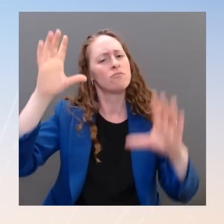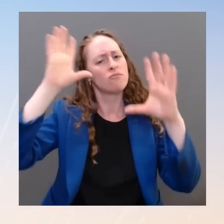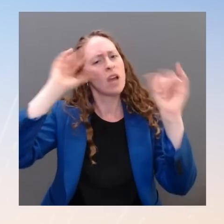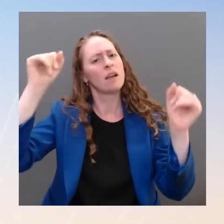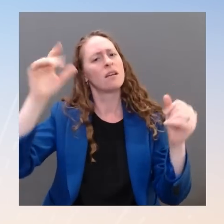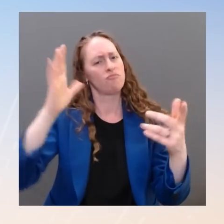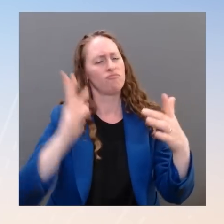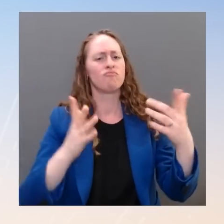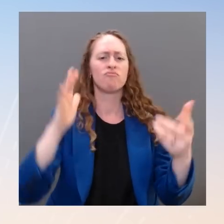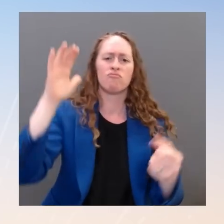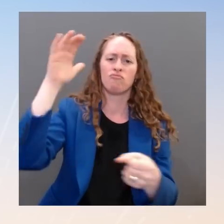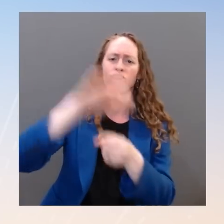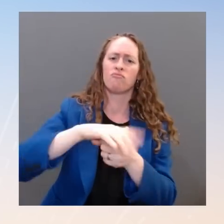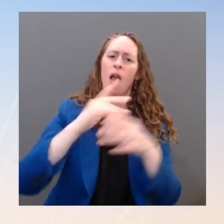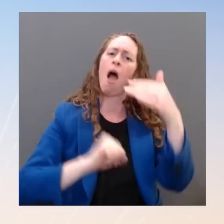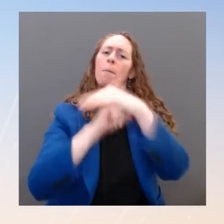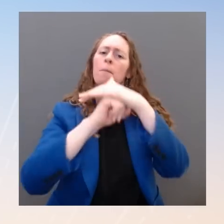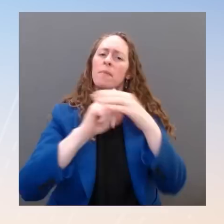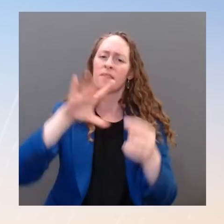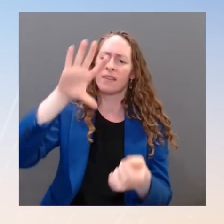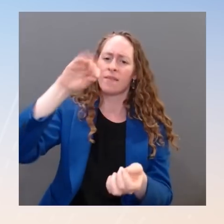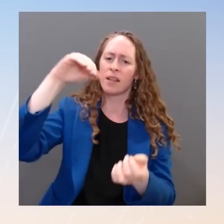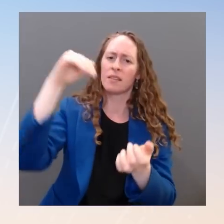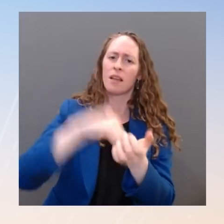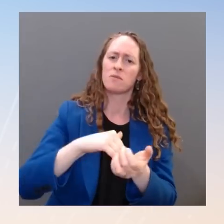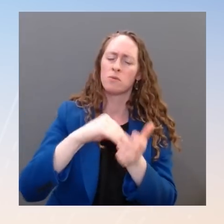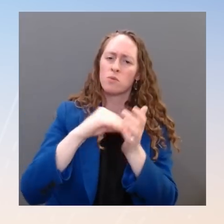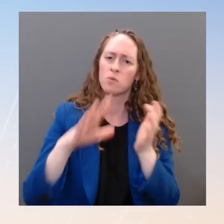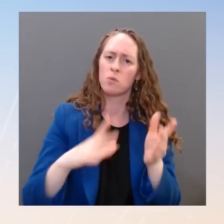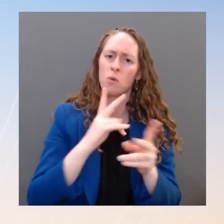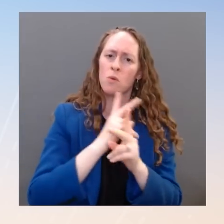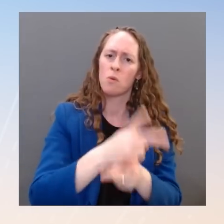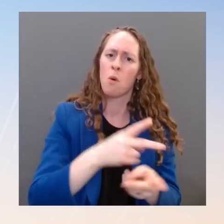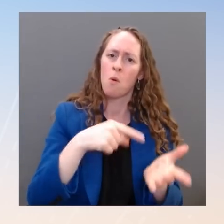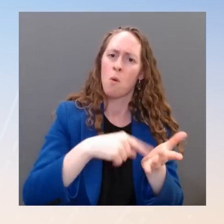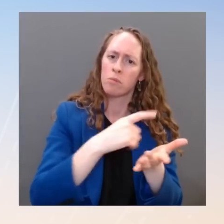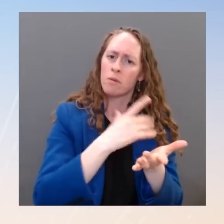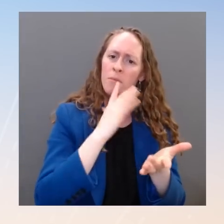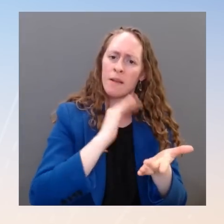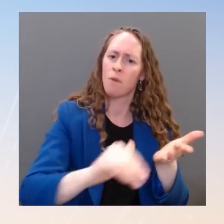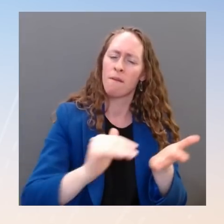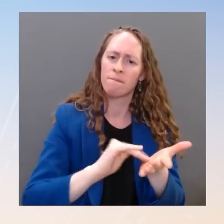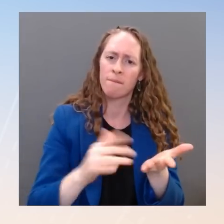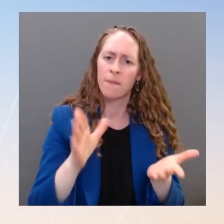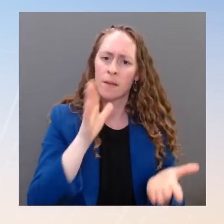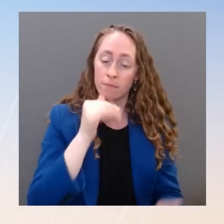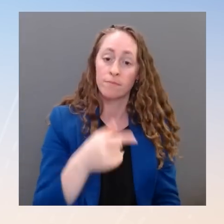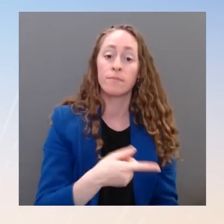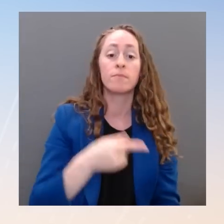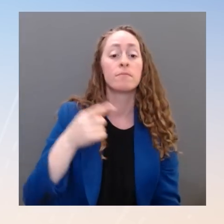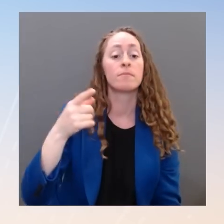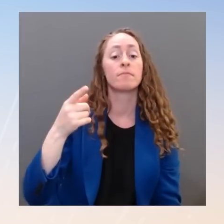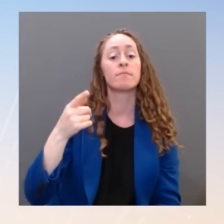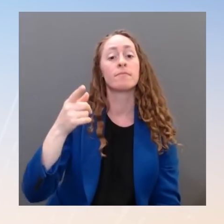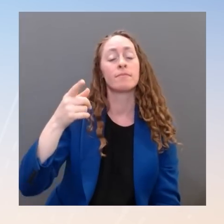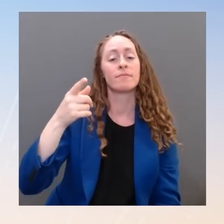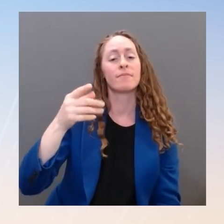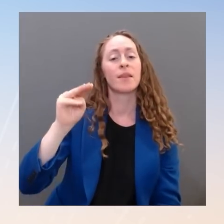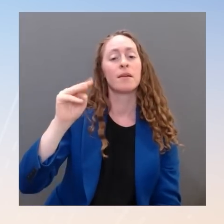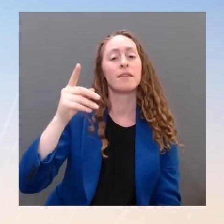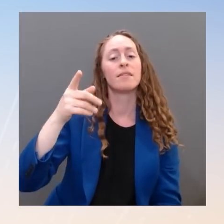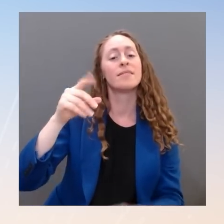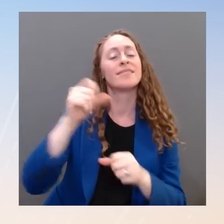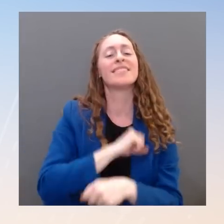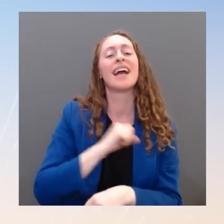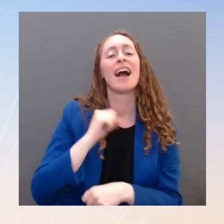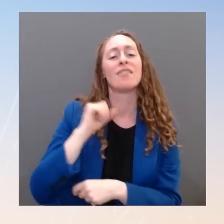that Majority Leader Chuck Schumer has pointed to. That's the figure that a lot of progressive Democrats have pointed to. So what about that number gives the